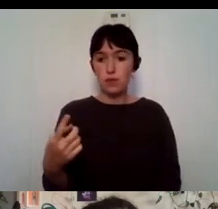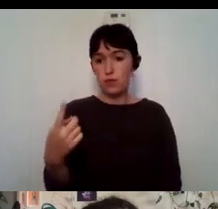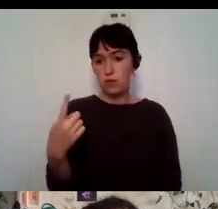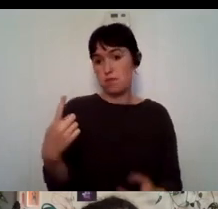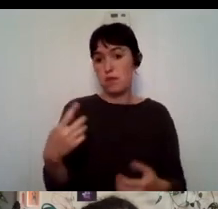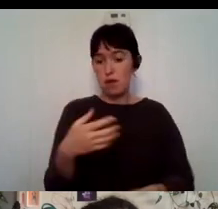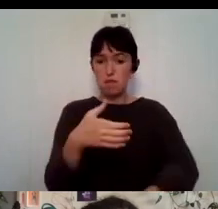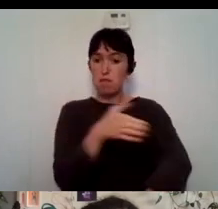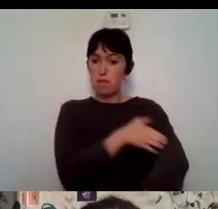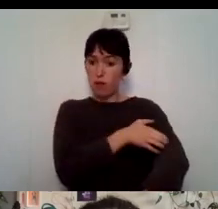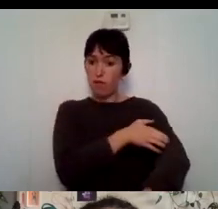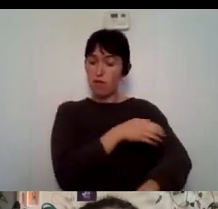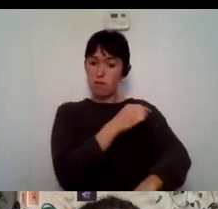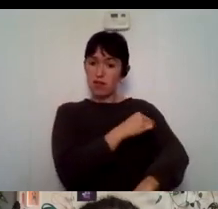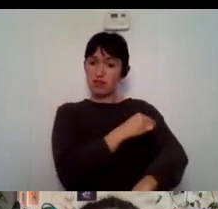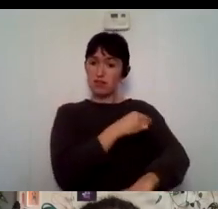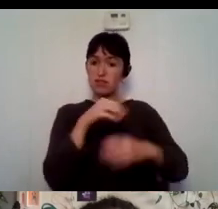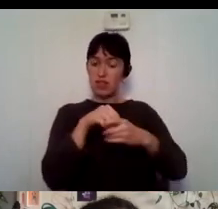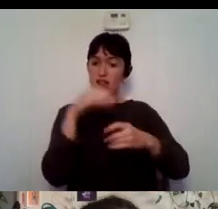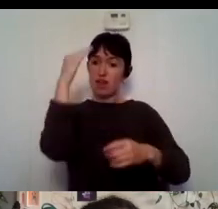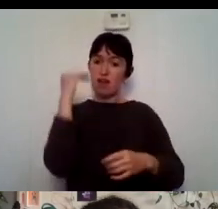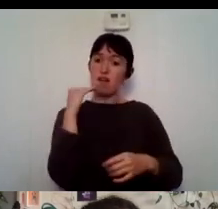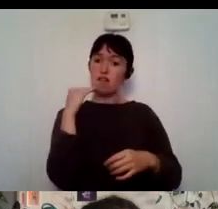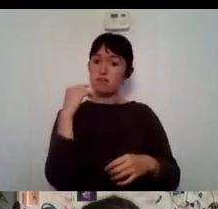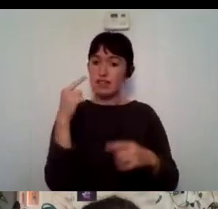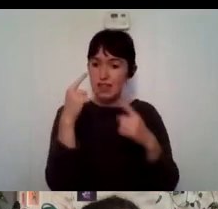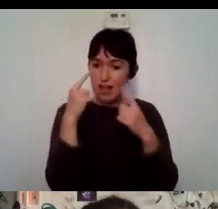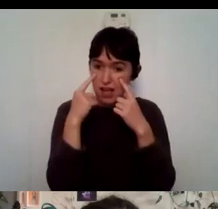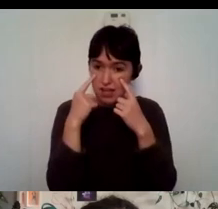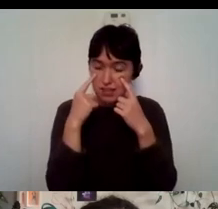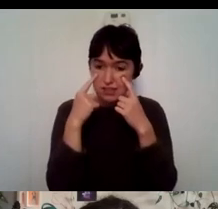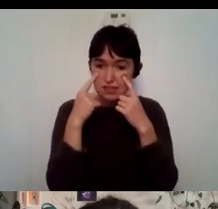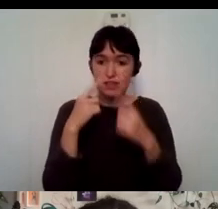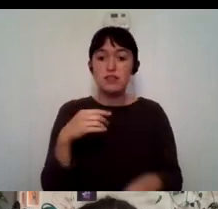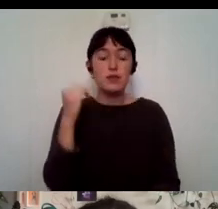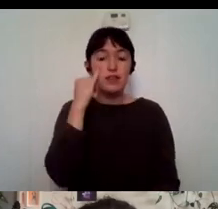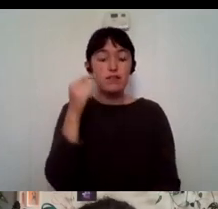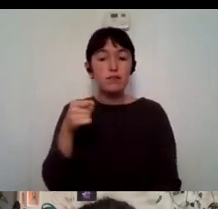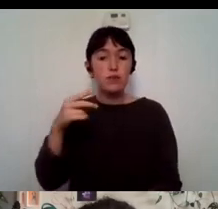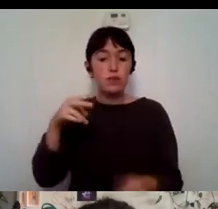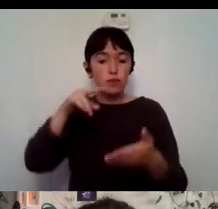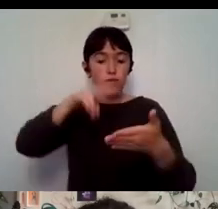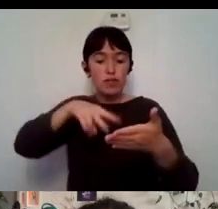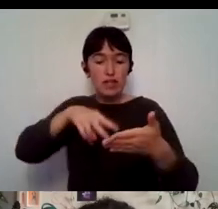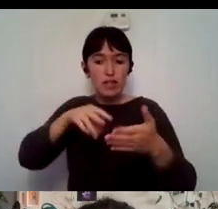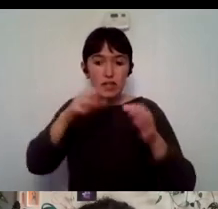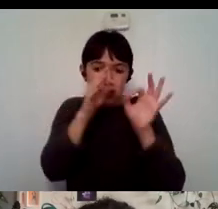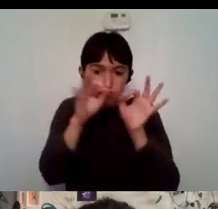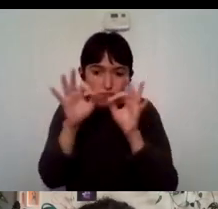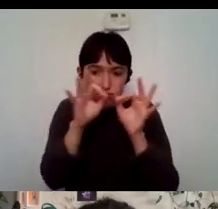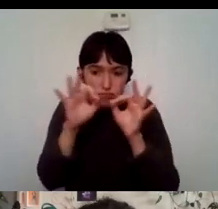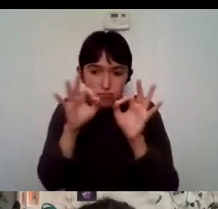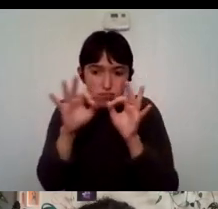muscles in the head is the eye. So when you're moving around and you're reading, you'll see all these kind of very,